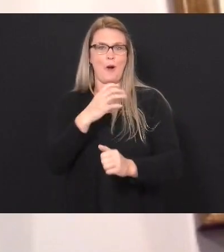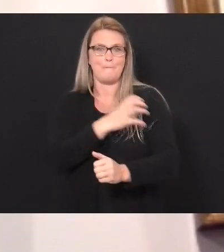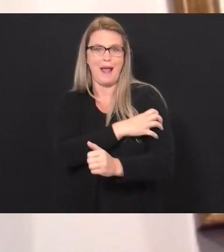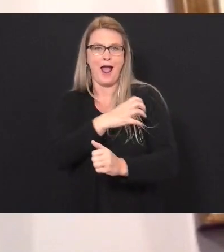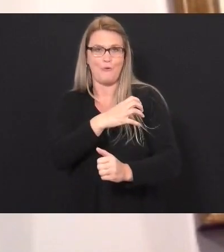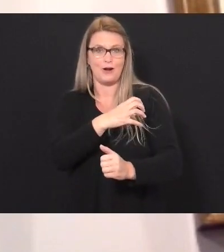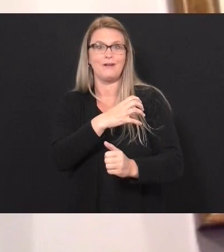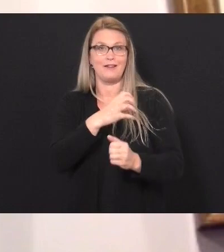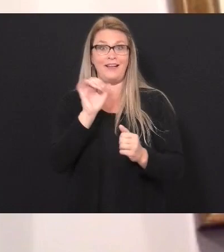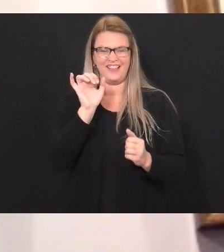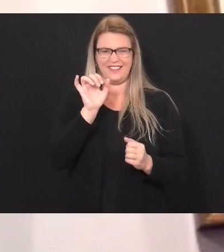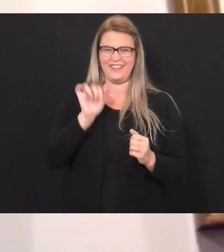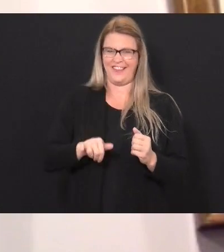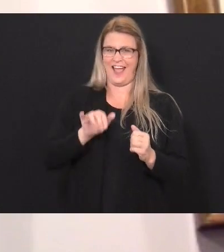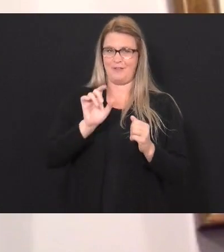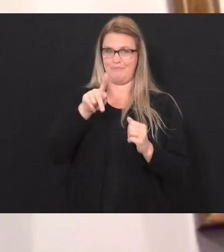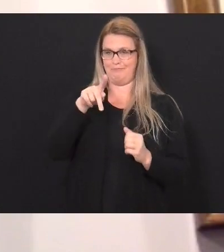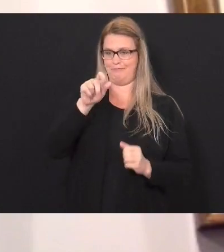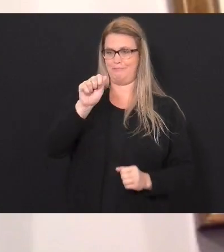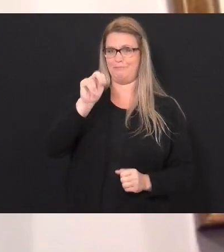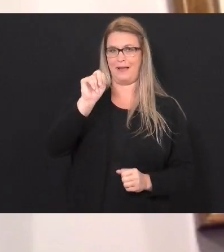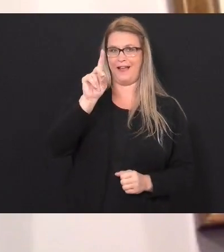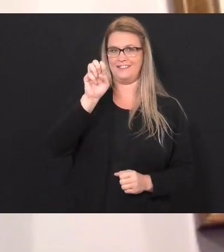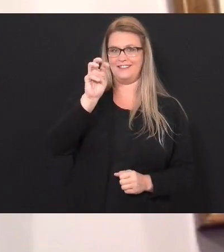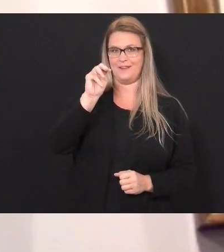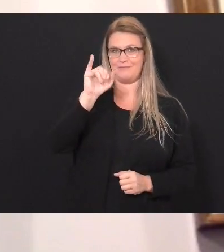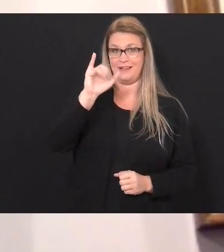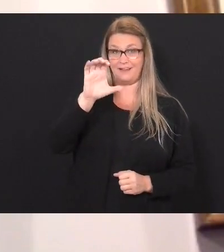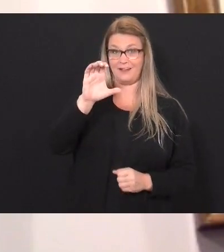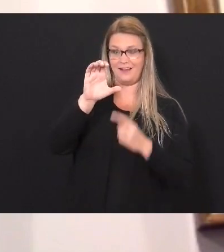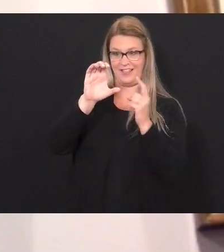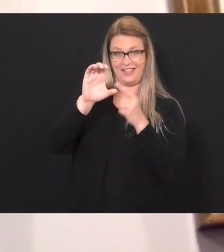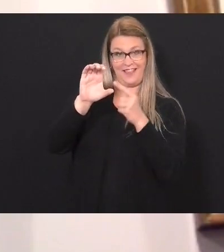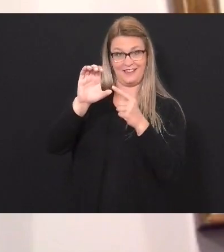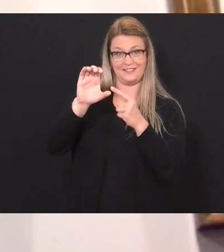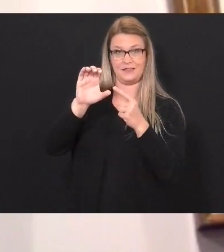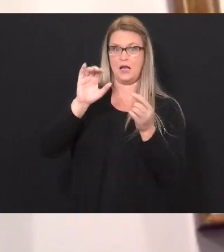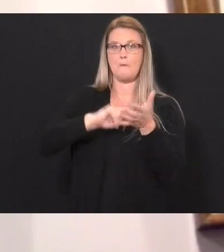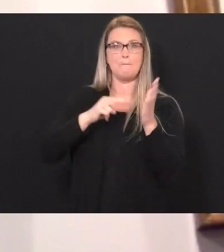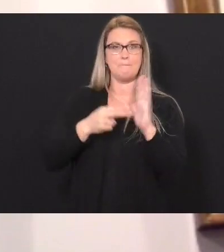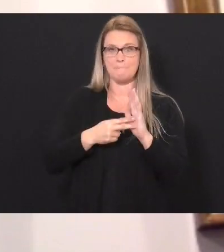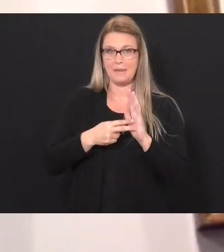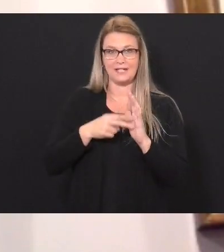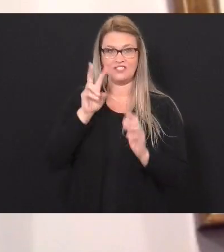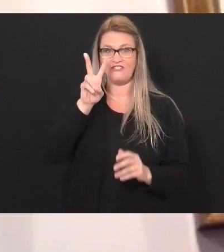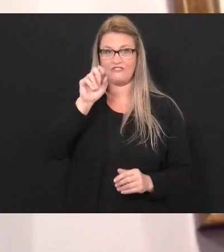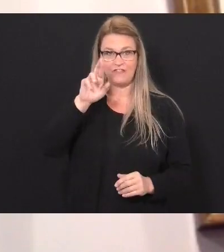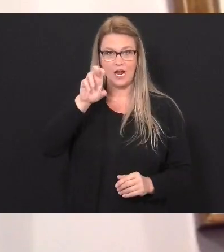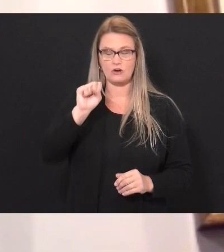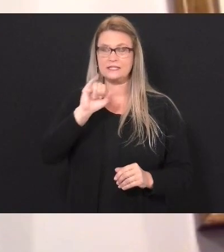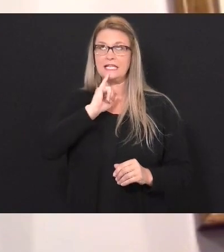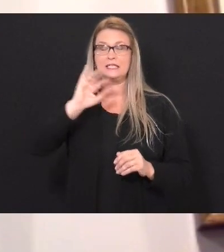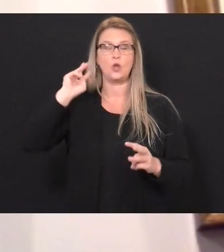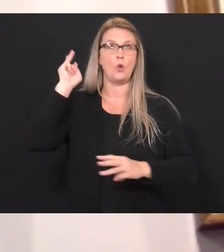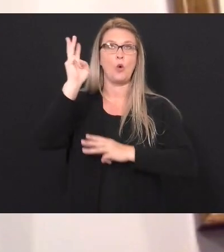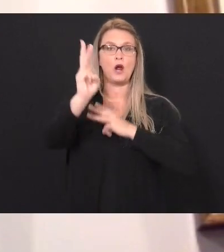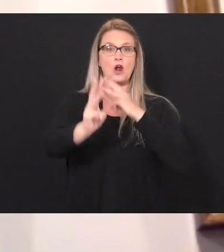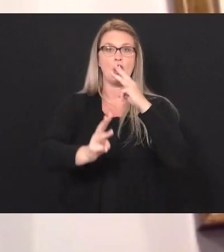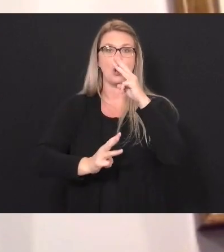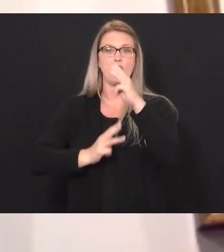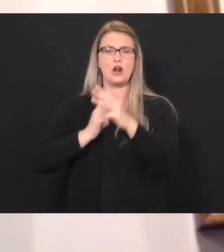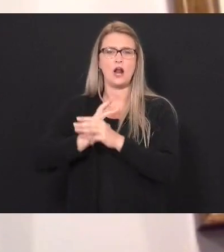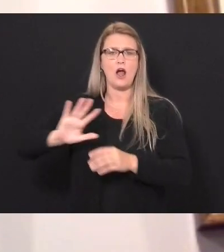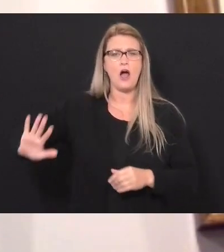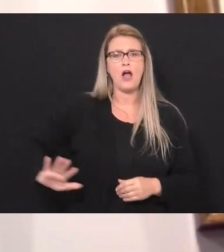a pandemic. We know that the pandemic means that this virus is everywhere in the world.